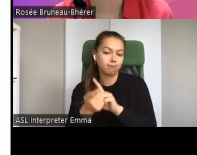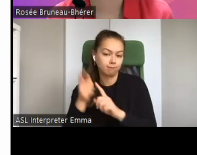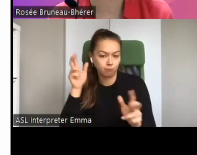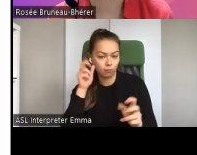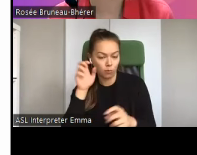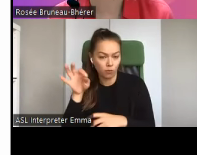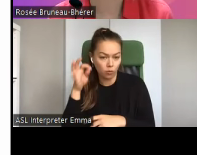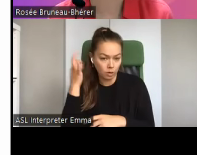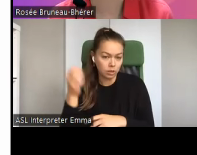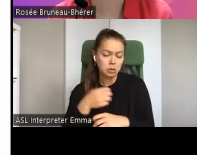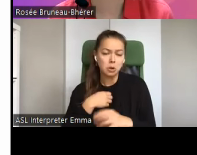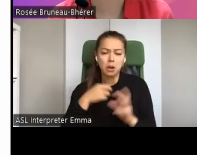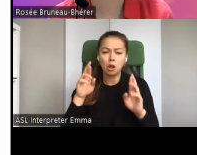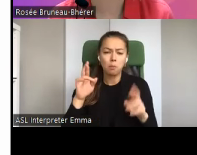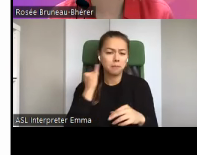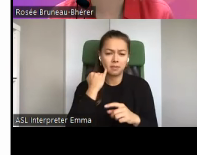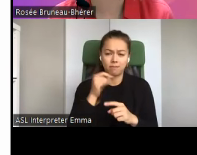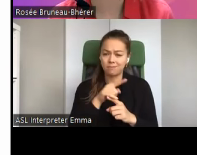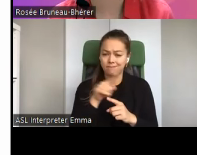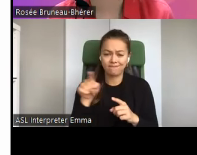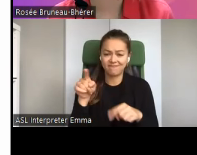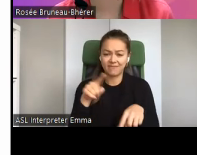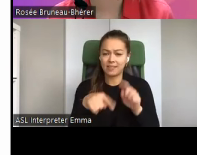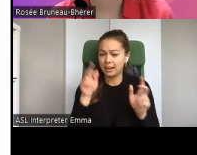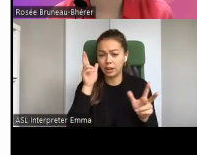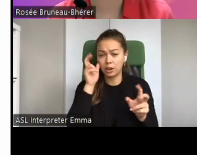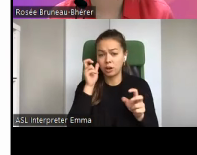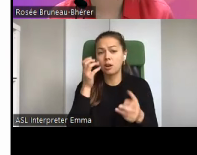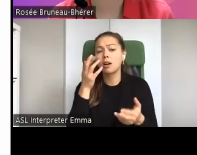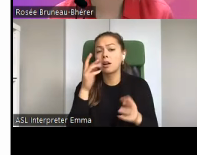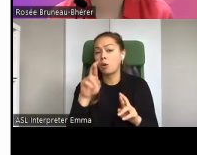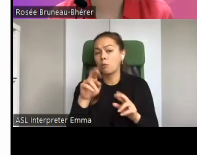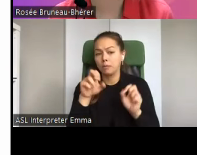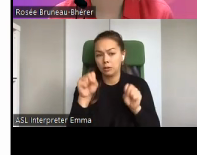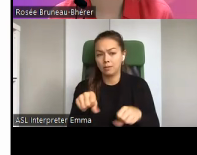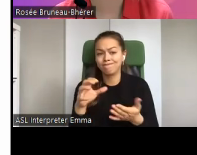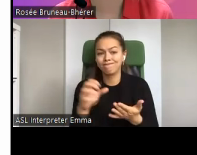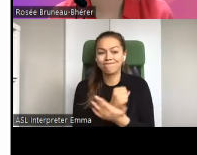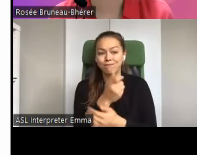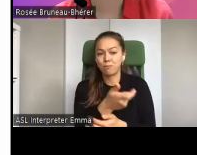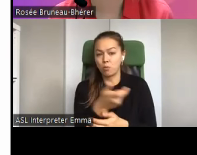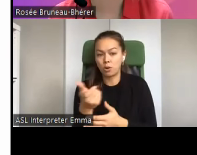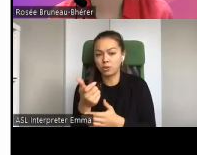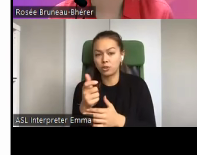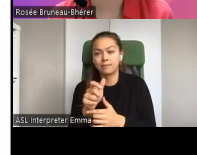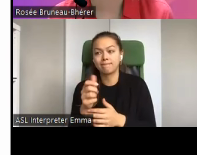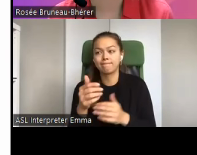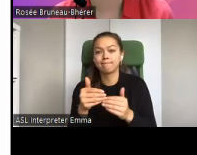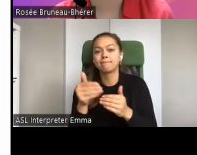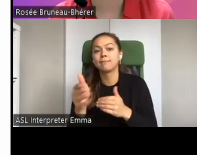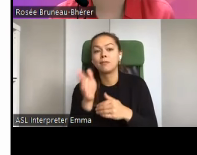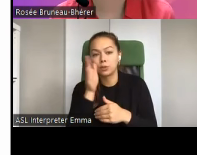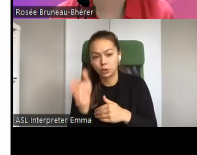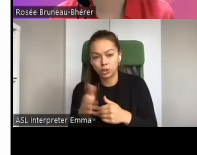weren't able to hear it, you'll be able to watch it at another time. As you can see, it's a short